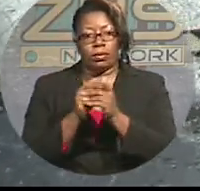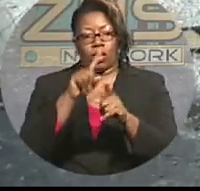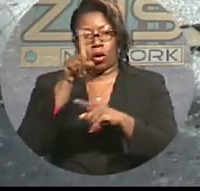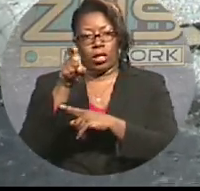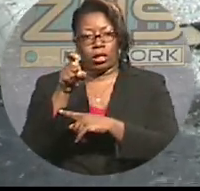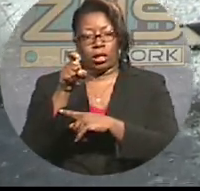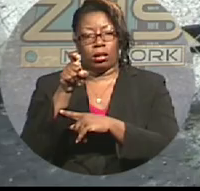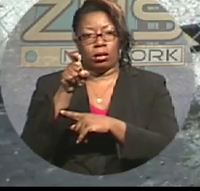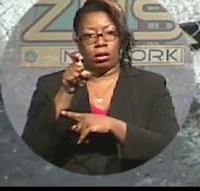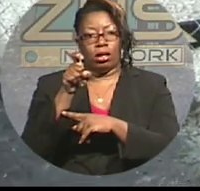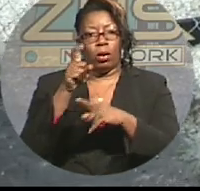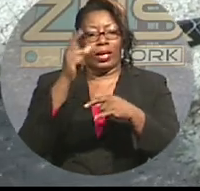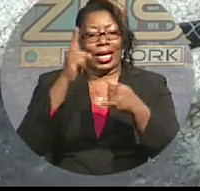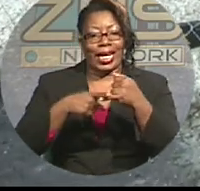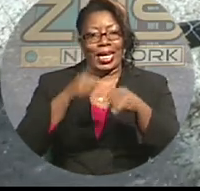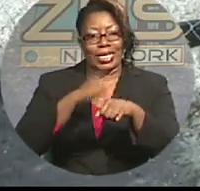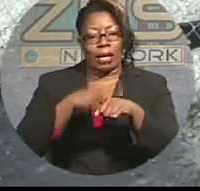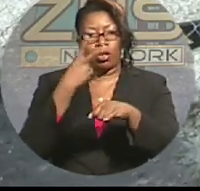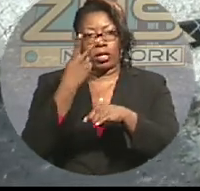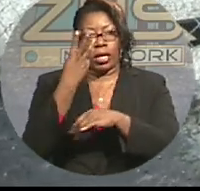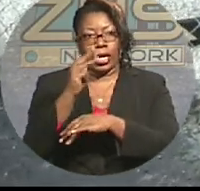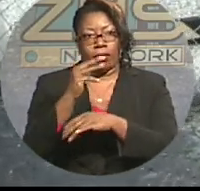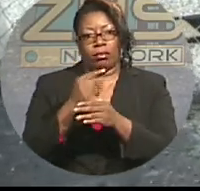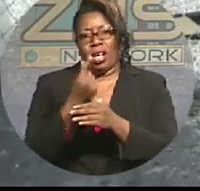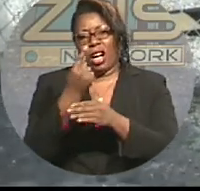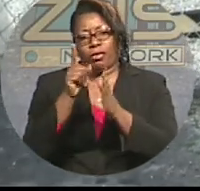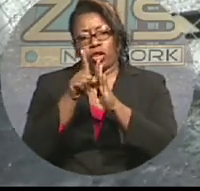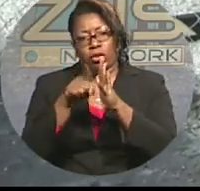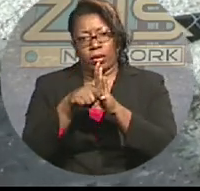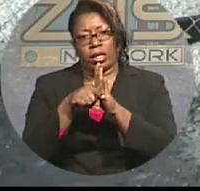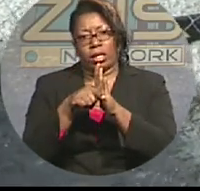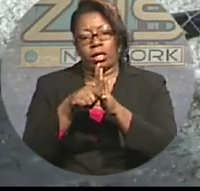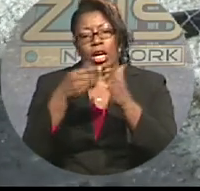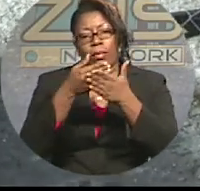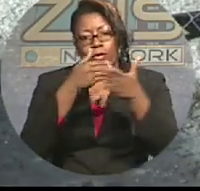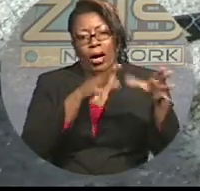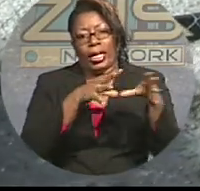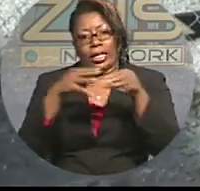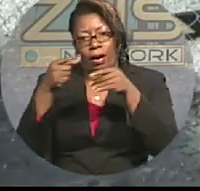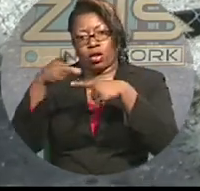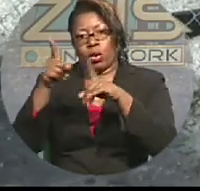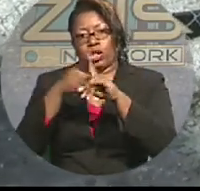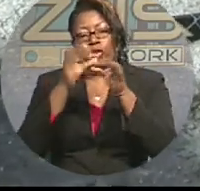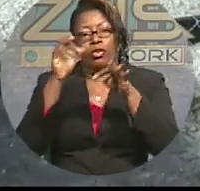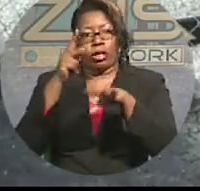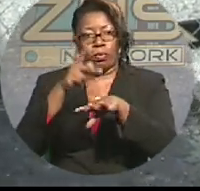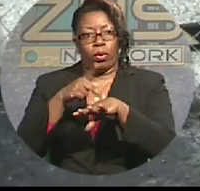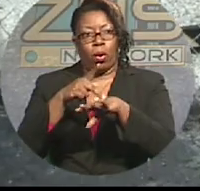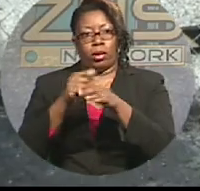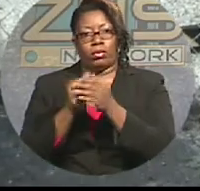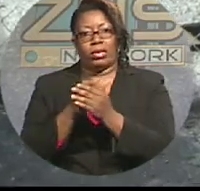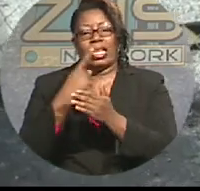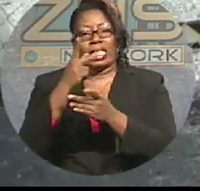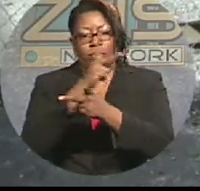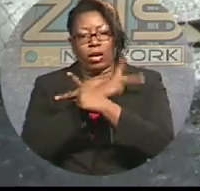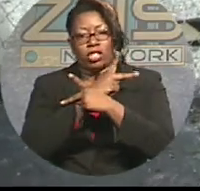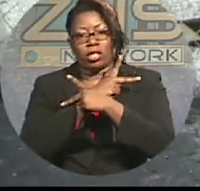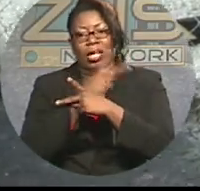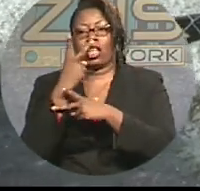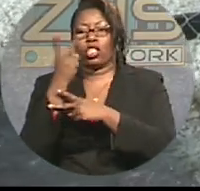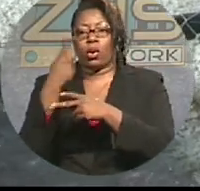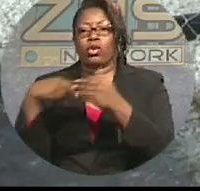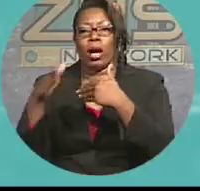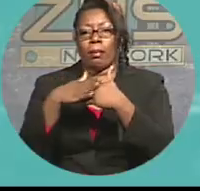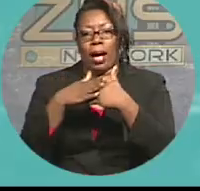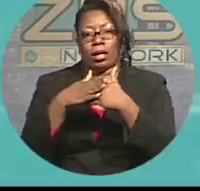saw your brother? Like a few minutes before I left. I was on a flight going to Freeport. And they saw me say, Precious, I can catch you when you come back. And